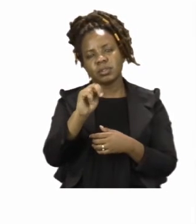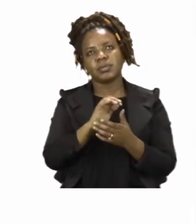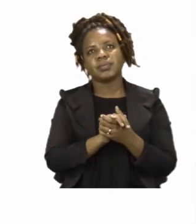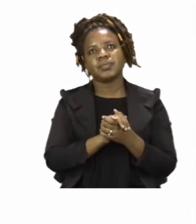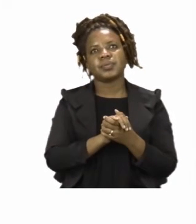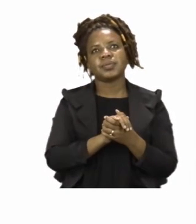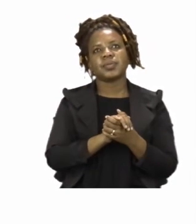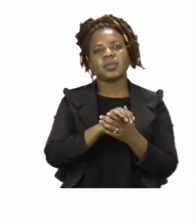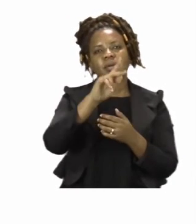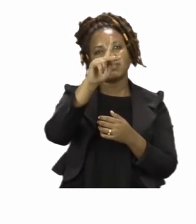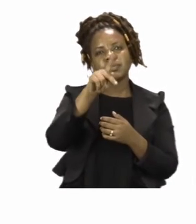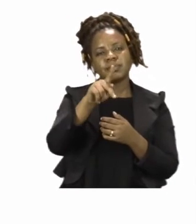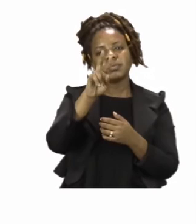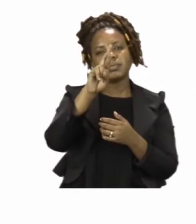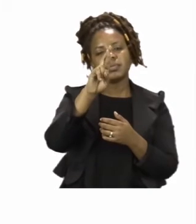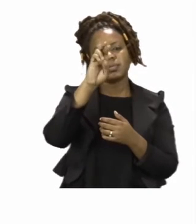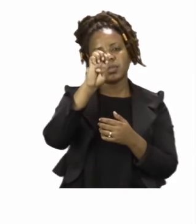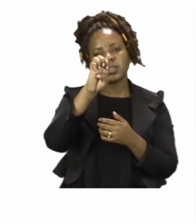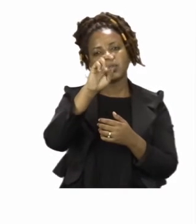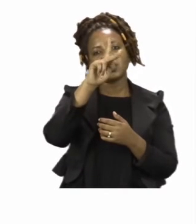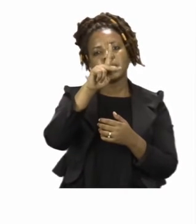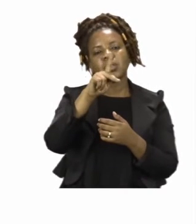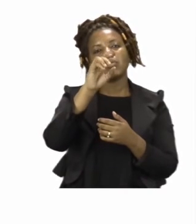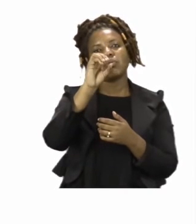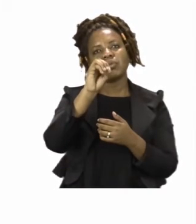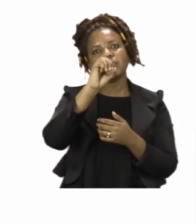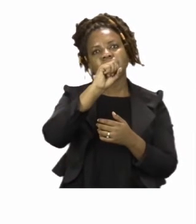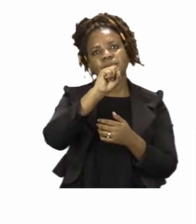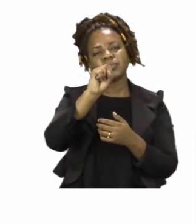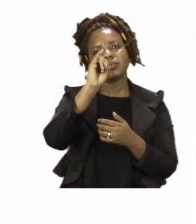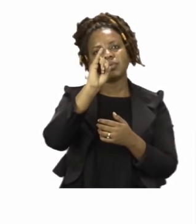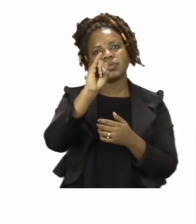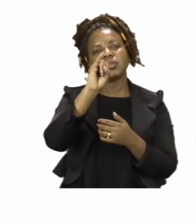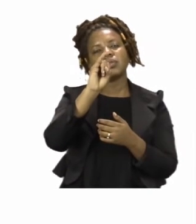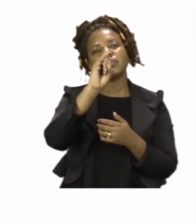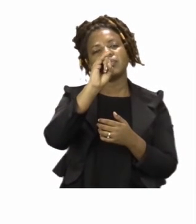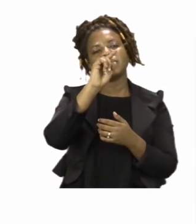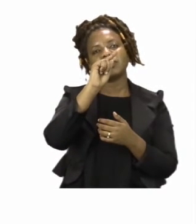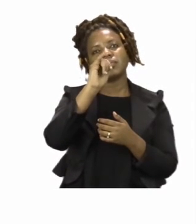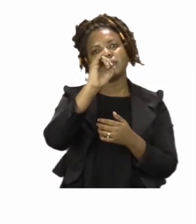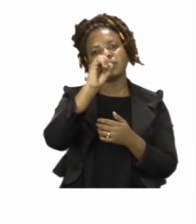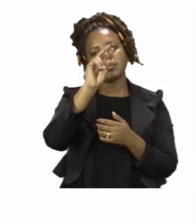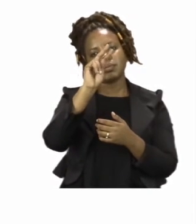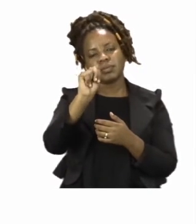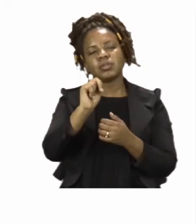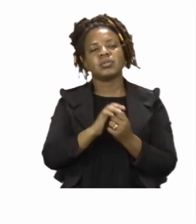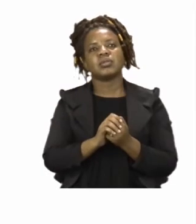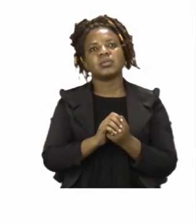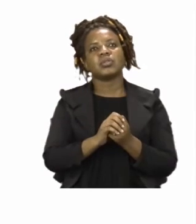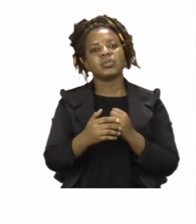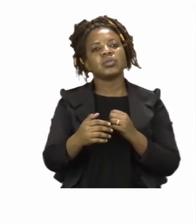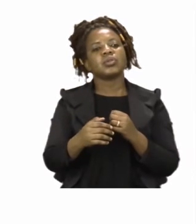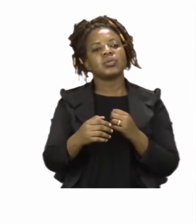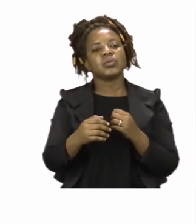a preposition is a word that tells us where something is. In the box